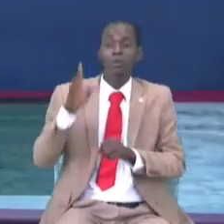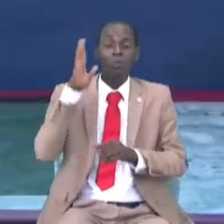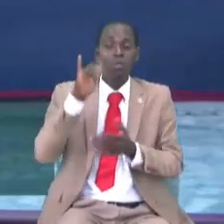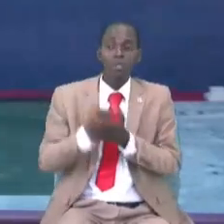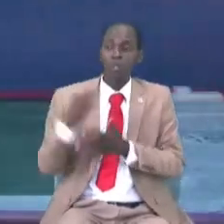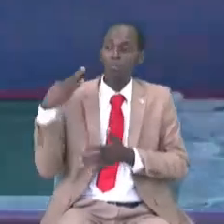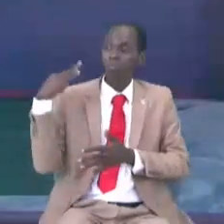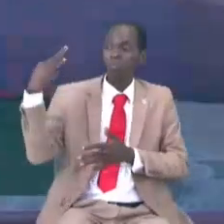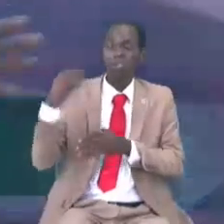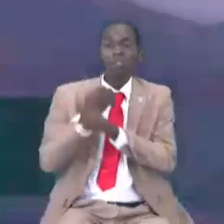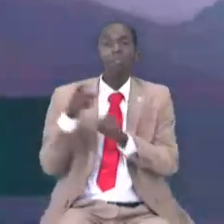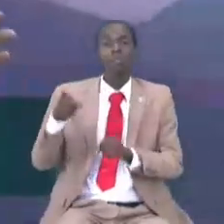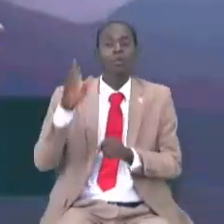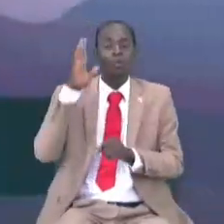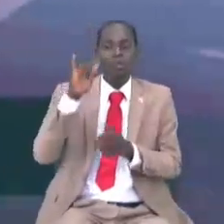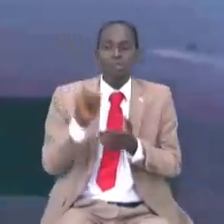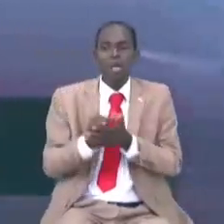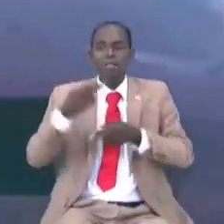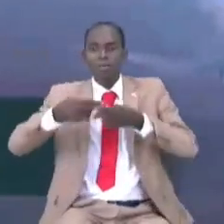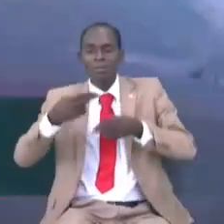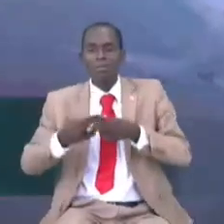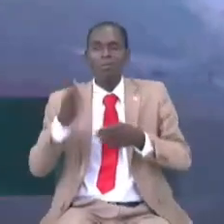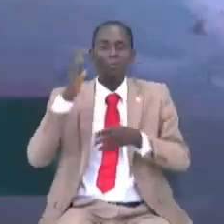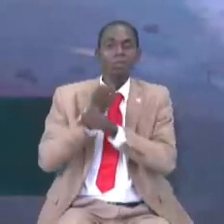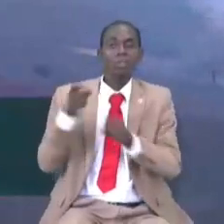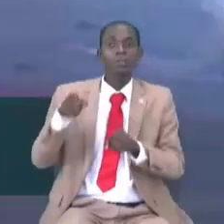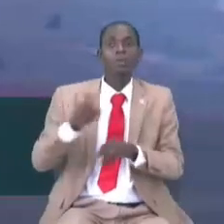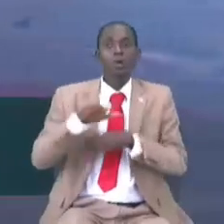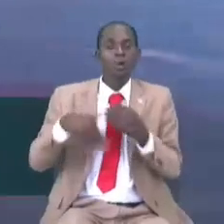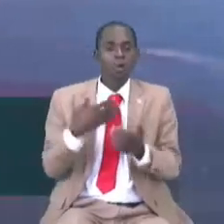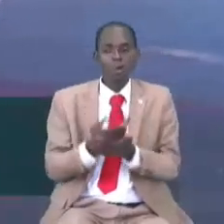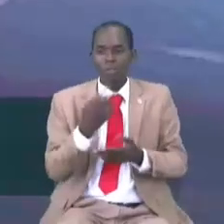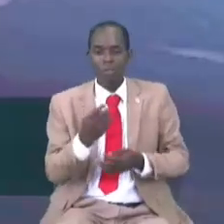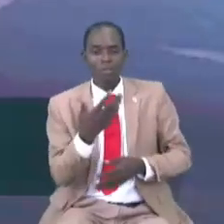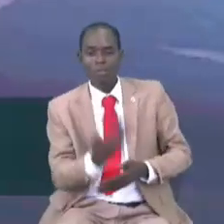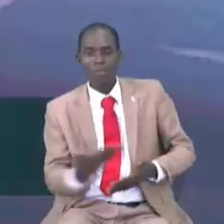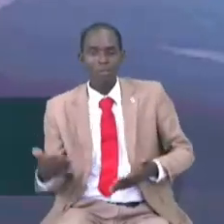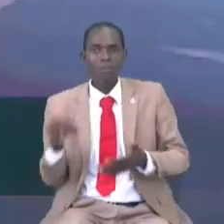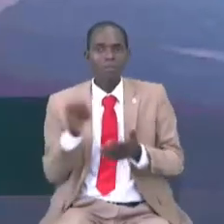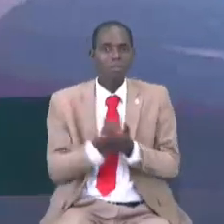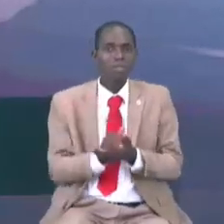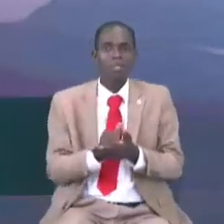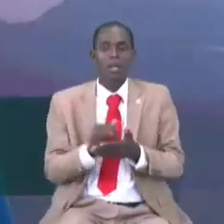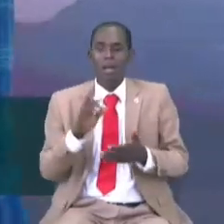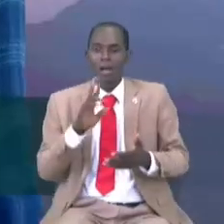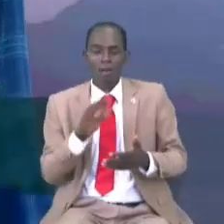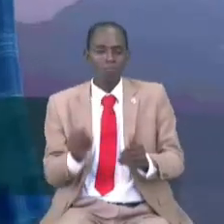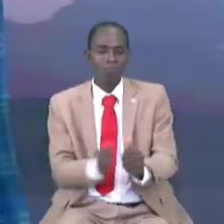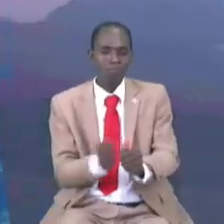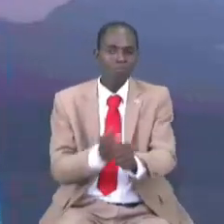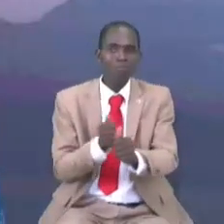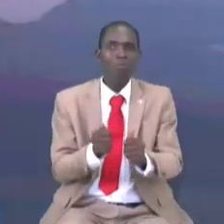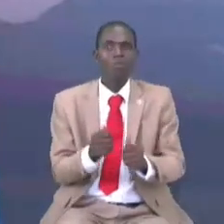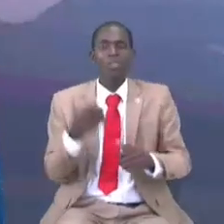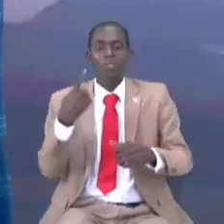the things that that accompany the exalted position, all that will not save him. If